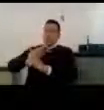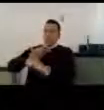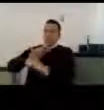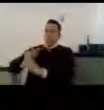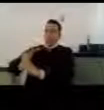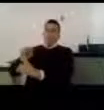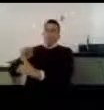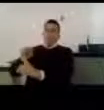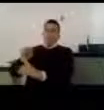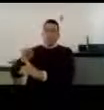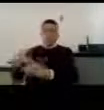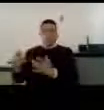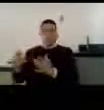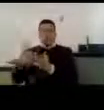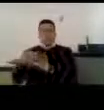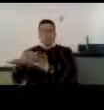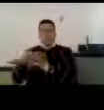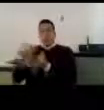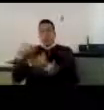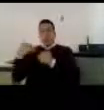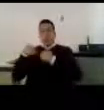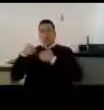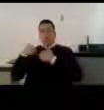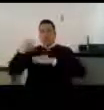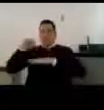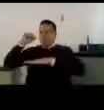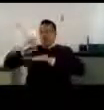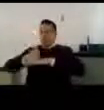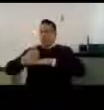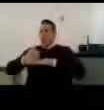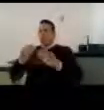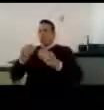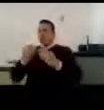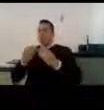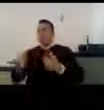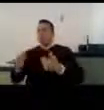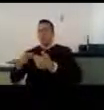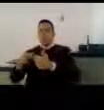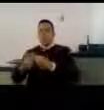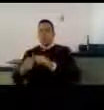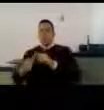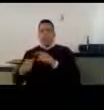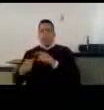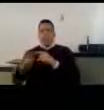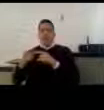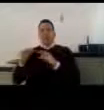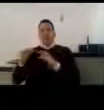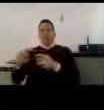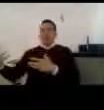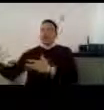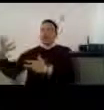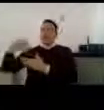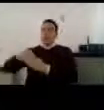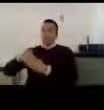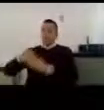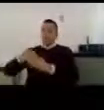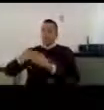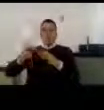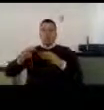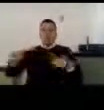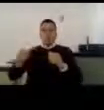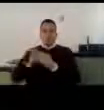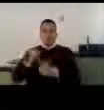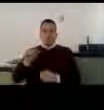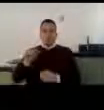The school needs to find solutions for inclusion for kids like Ian, where he could be